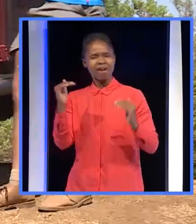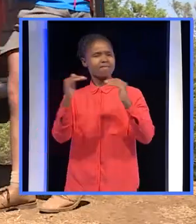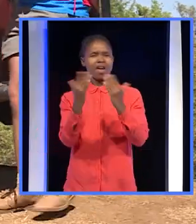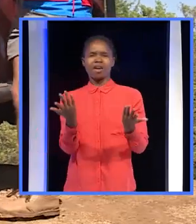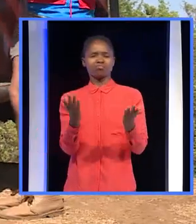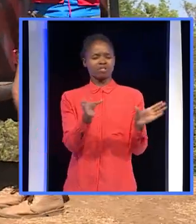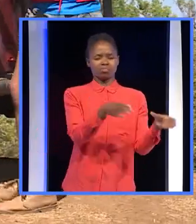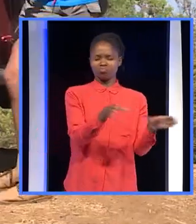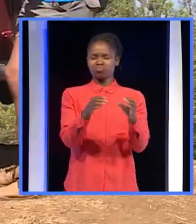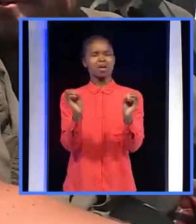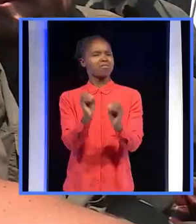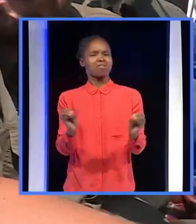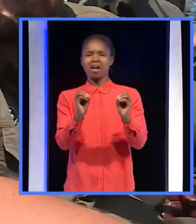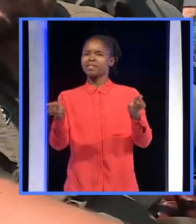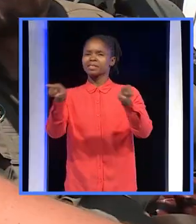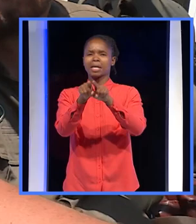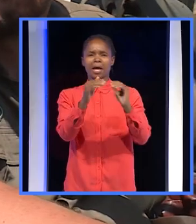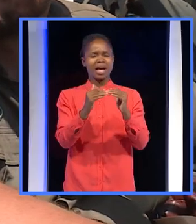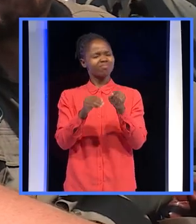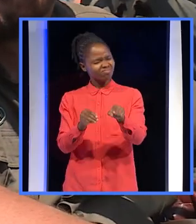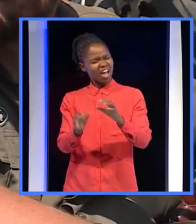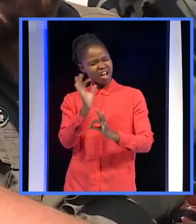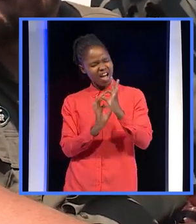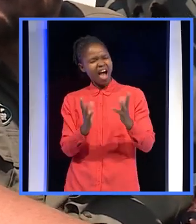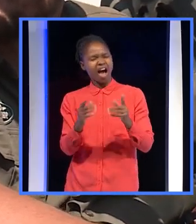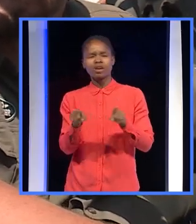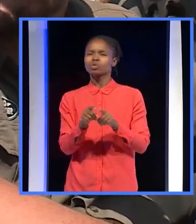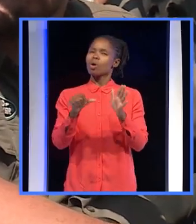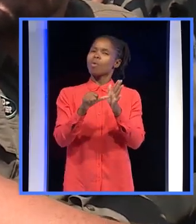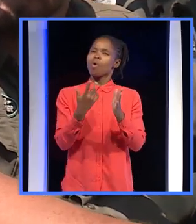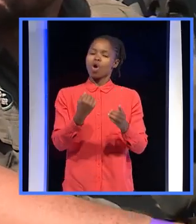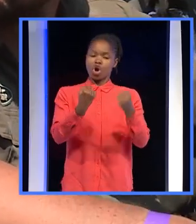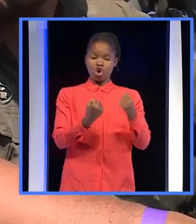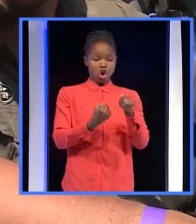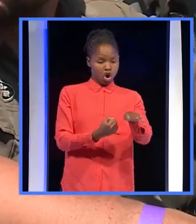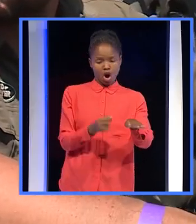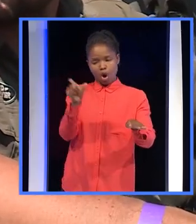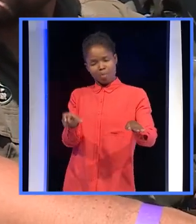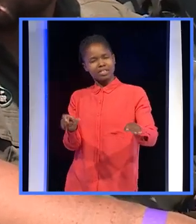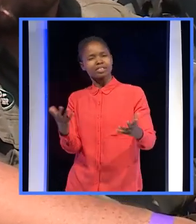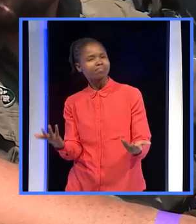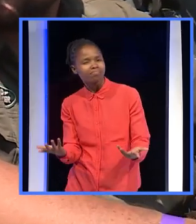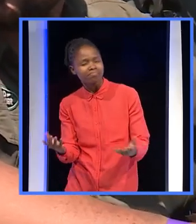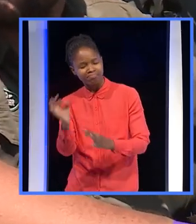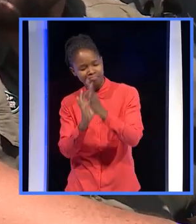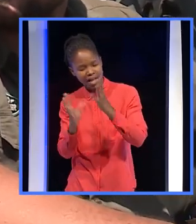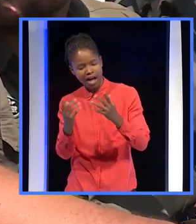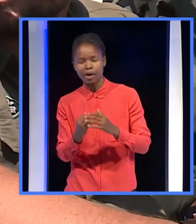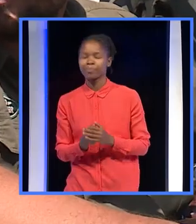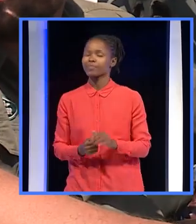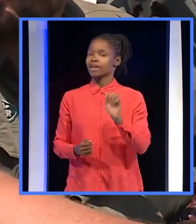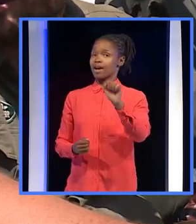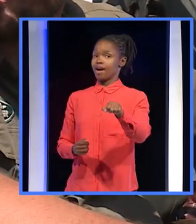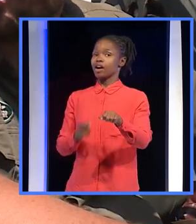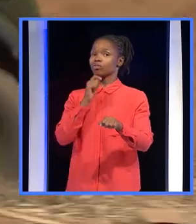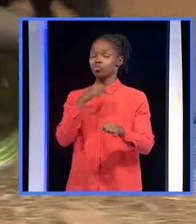like everyone else in that particular, I suppose, category of vehicle. How do they work? Correct. So in this competition, it's